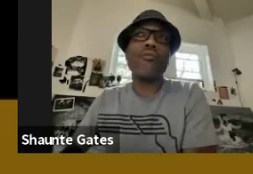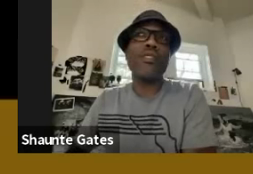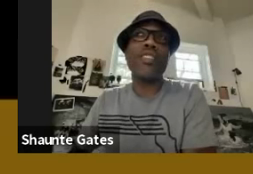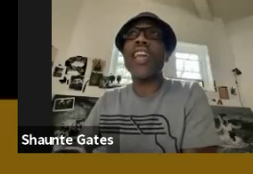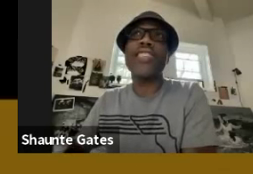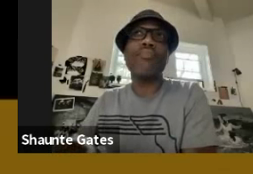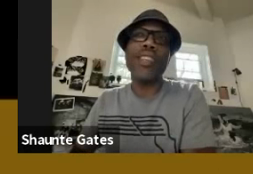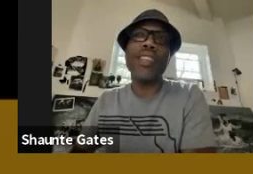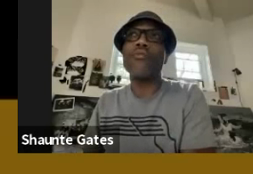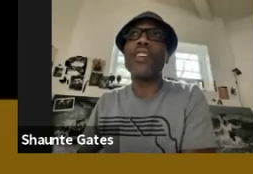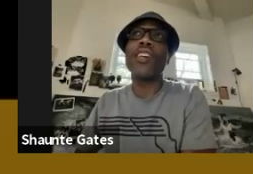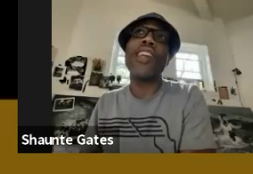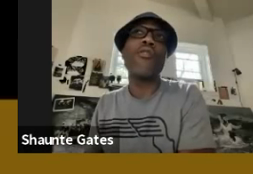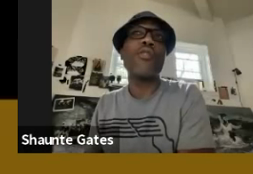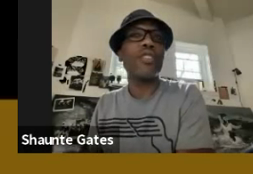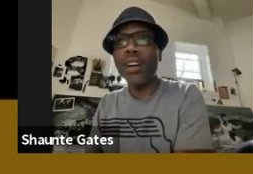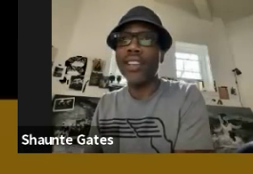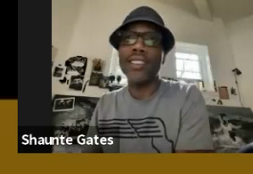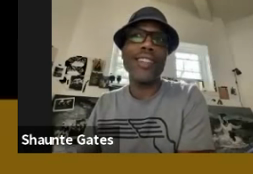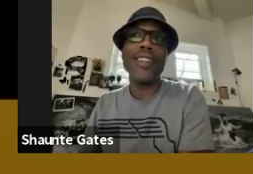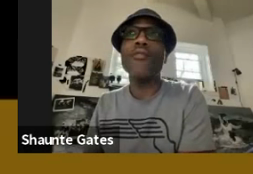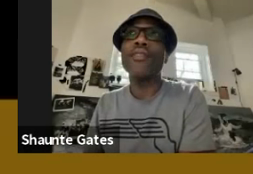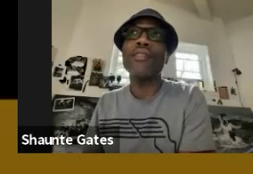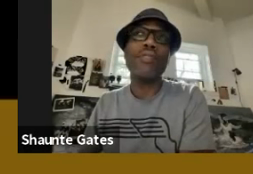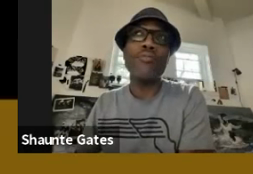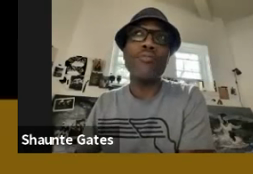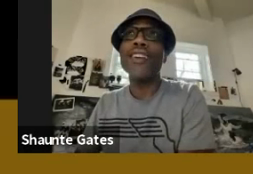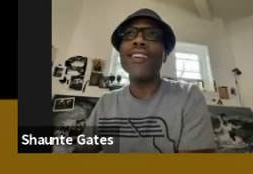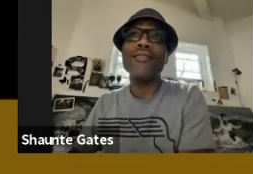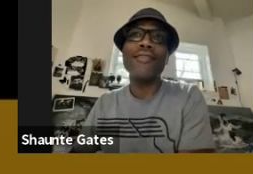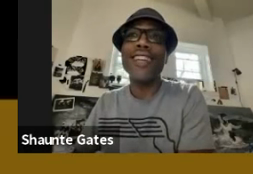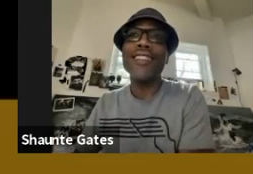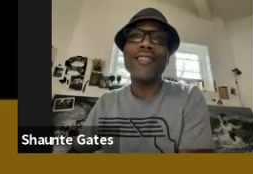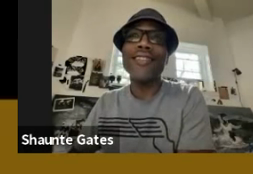just, it's like we just had these beats that we were getting out on these buckets, you know?